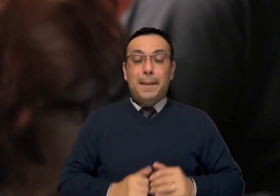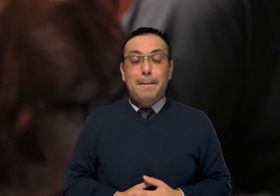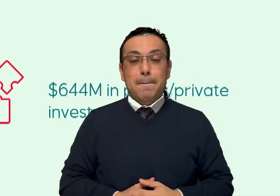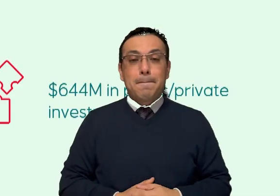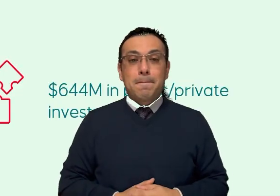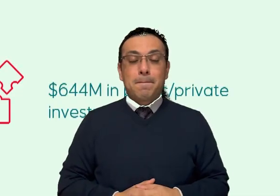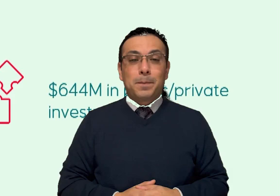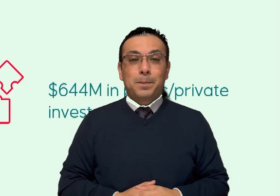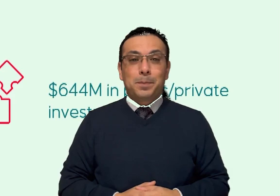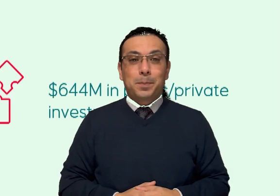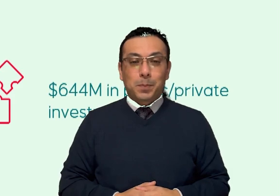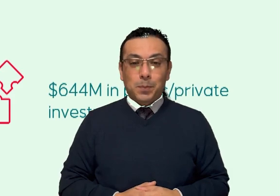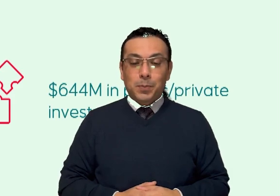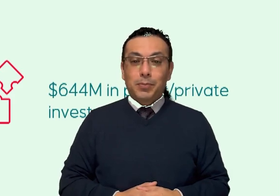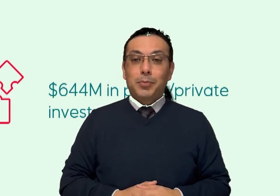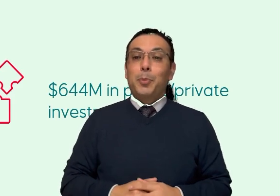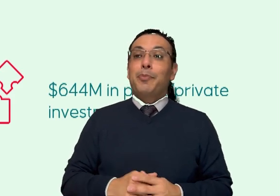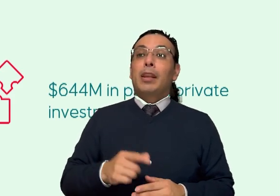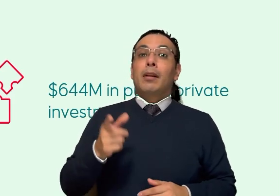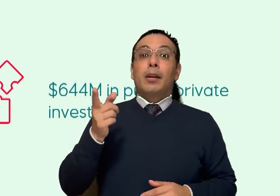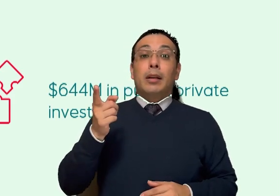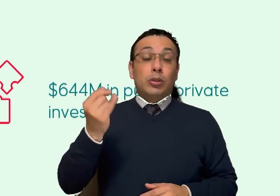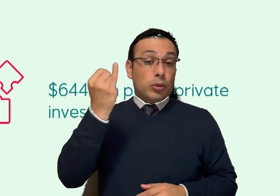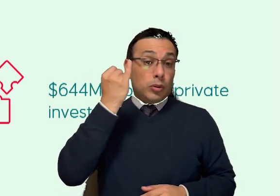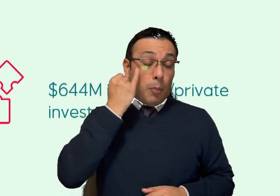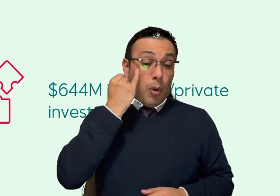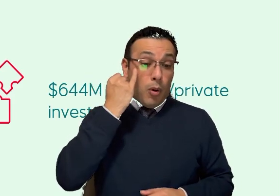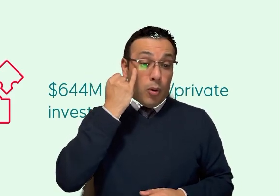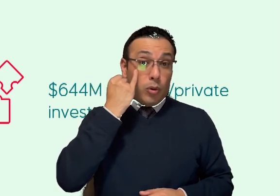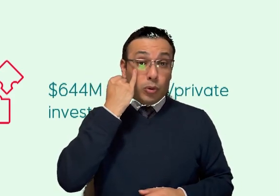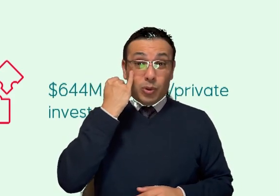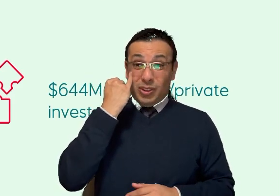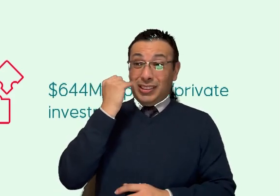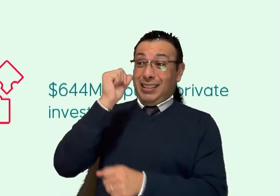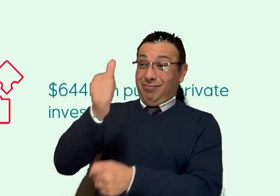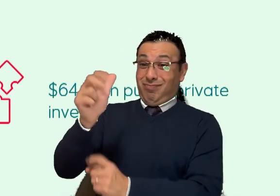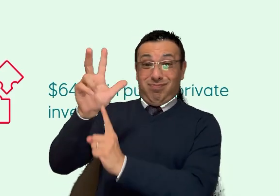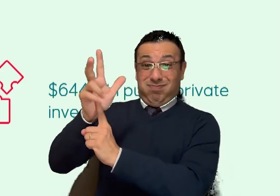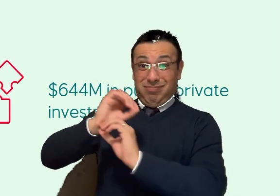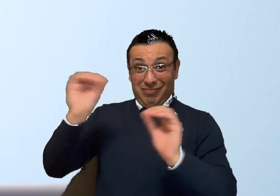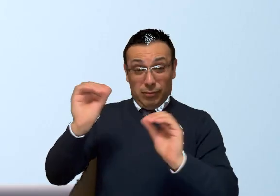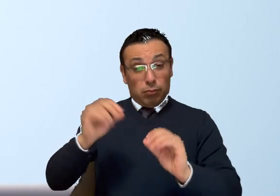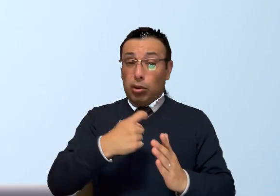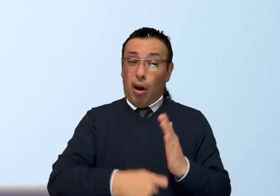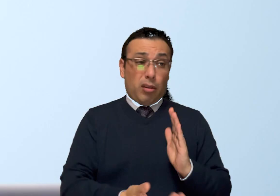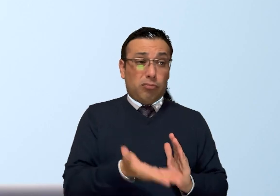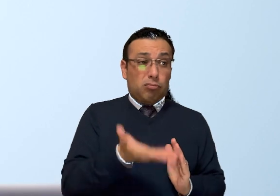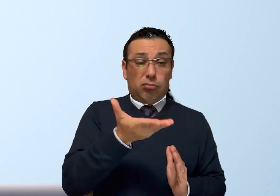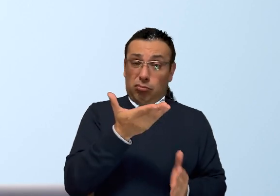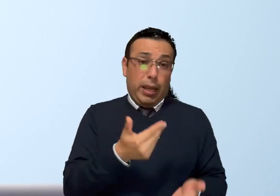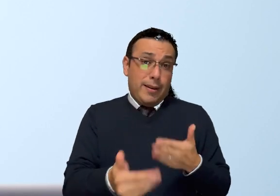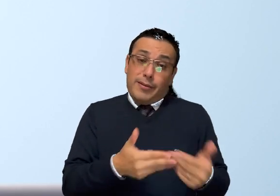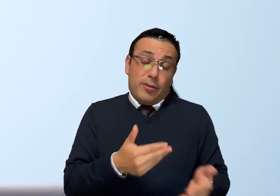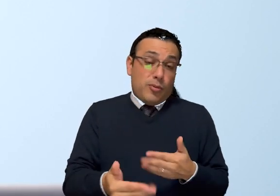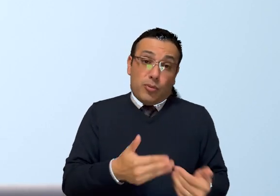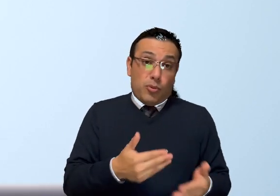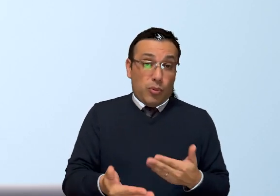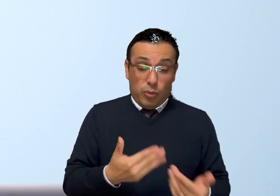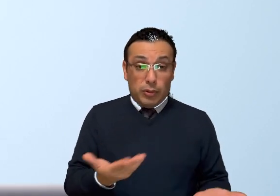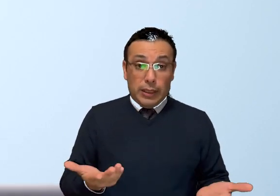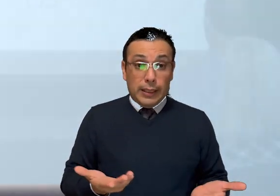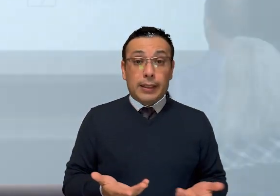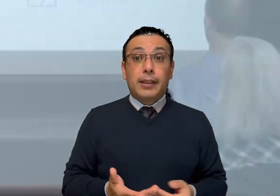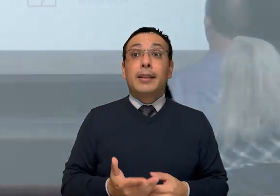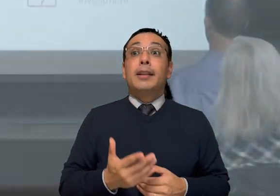So were offshore wind not being developed, the costs would still increase, and potentially even by more, especially so in years where the price of energy